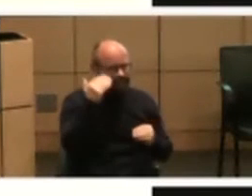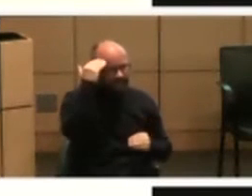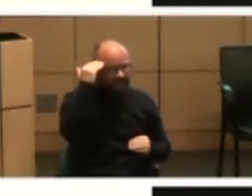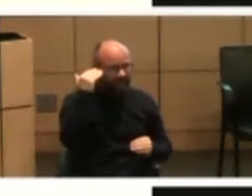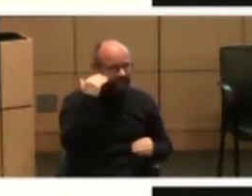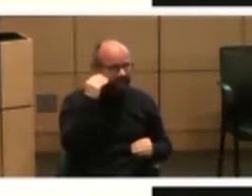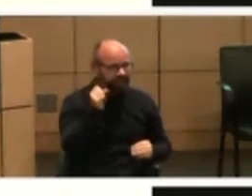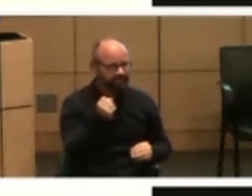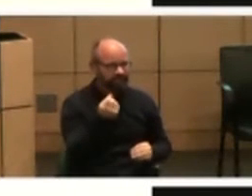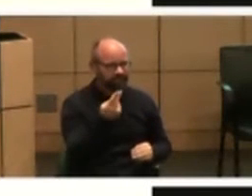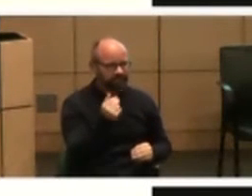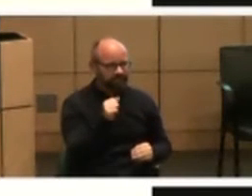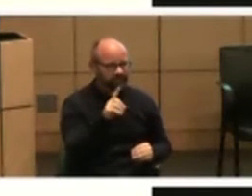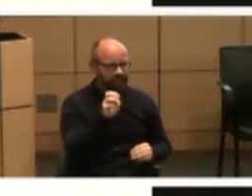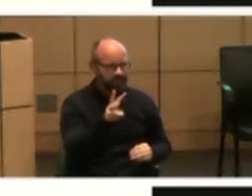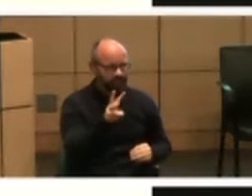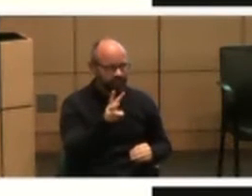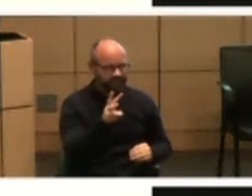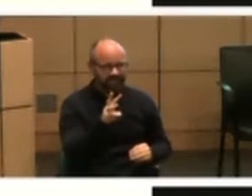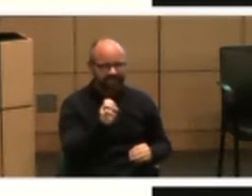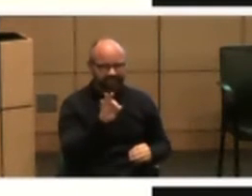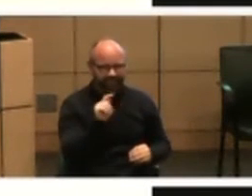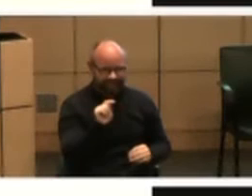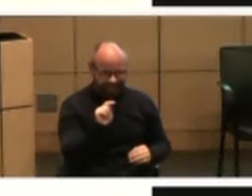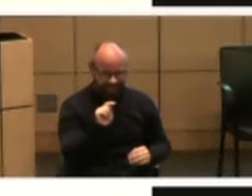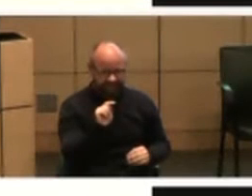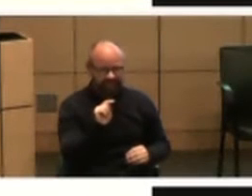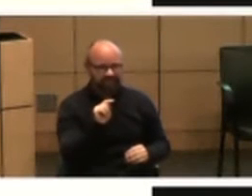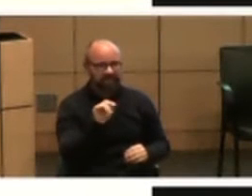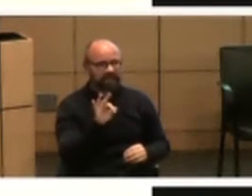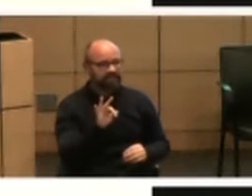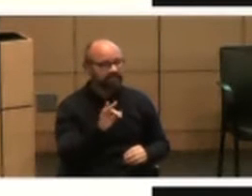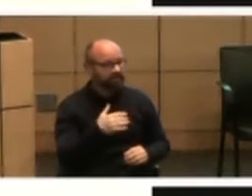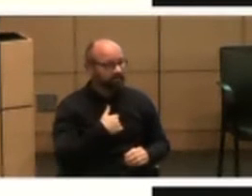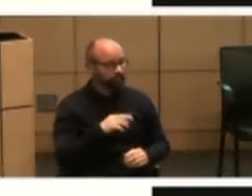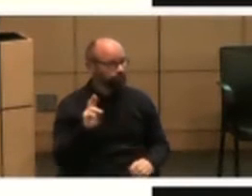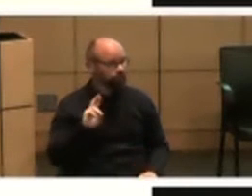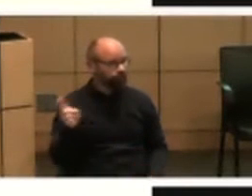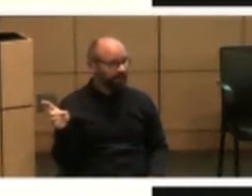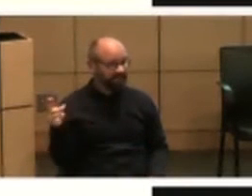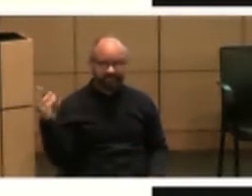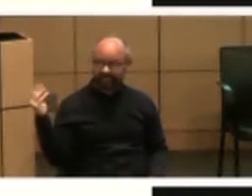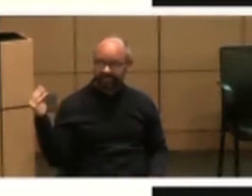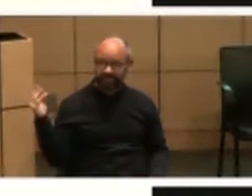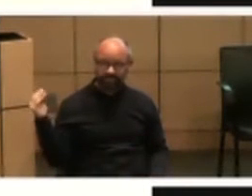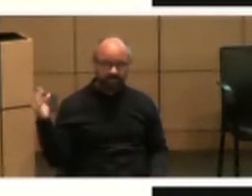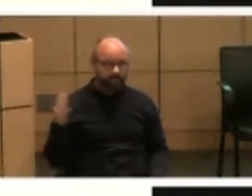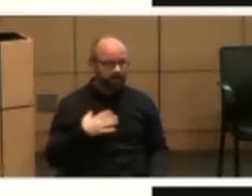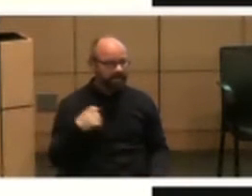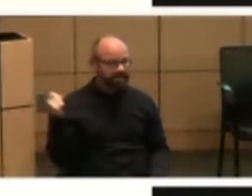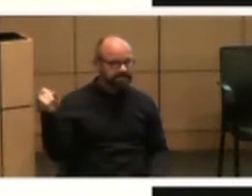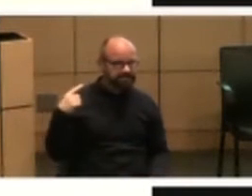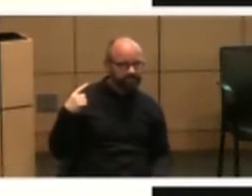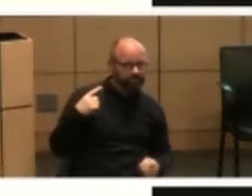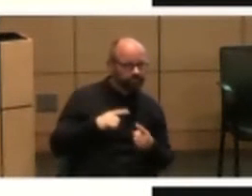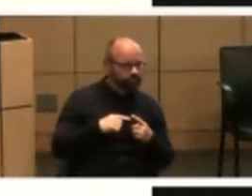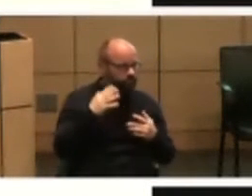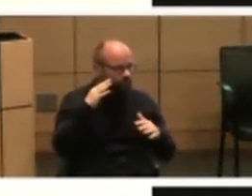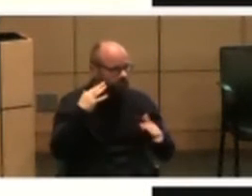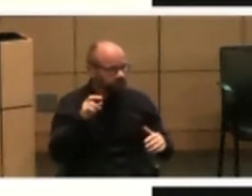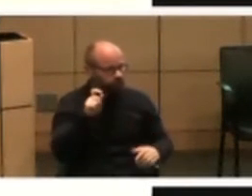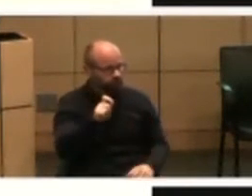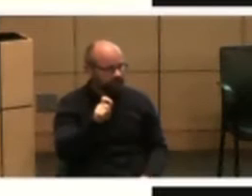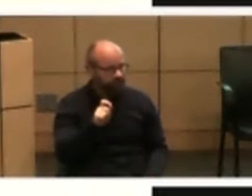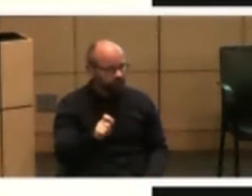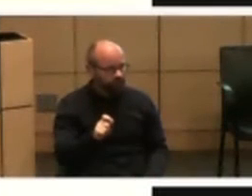forms sort of an acoustic shadow. So if sounds are coming to my right, essentially what happens is the signal to noise ratio on the opposite ear is less than